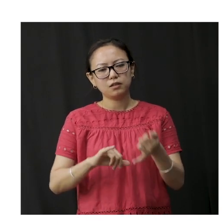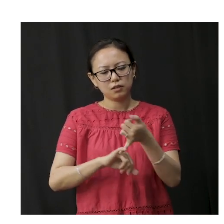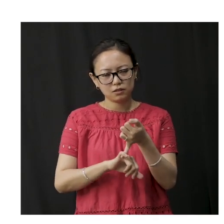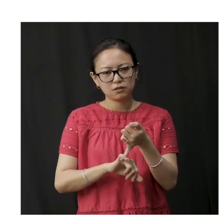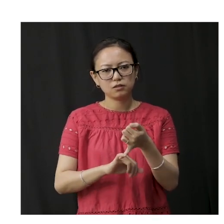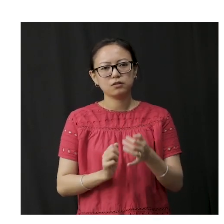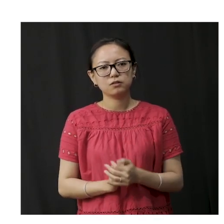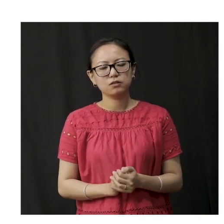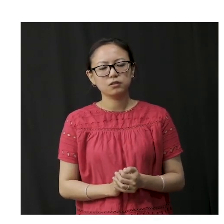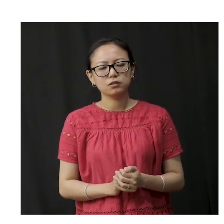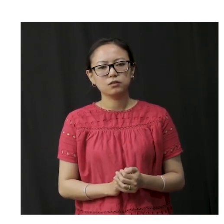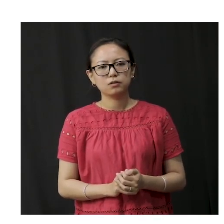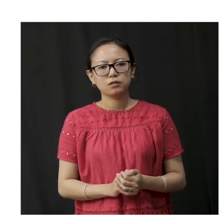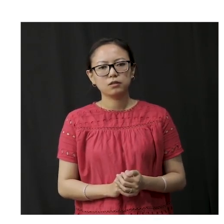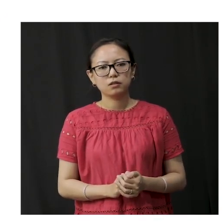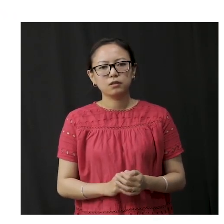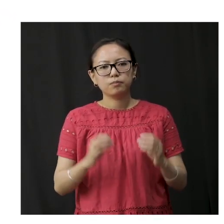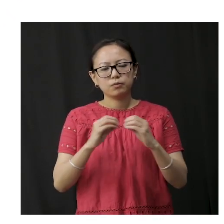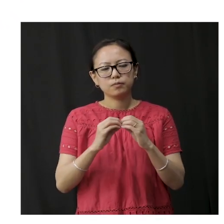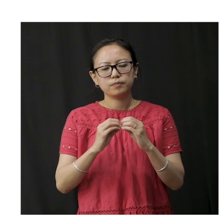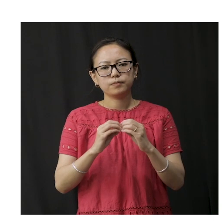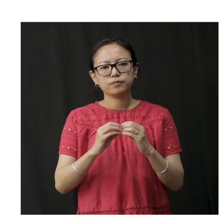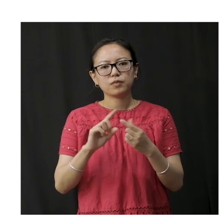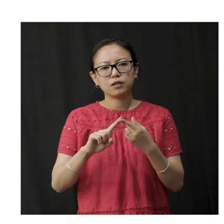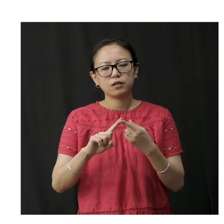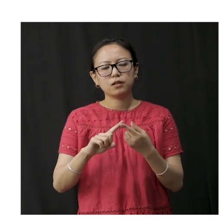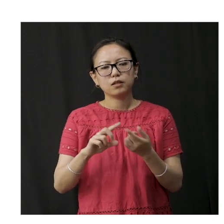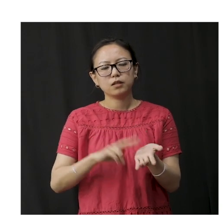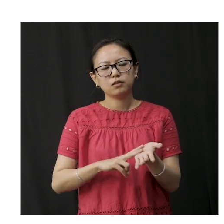LANTERNS, lanterns. Beneath,